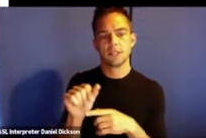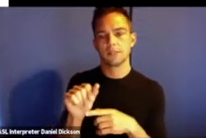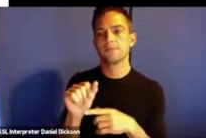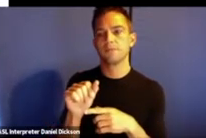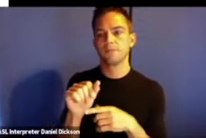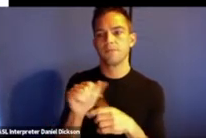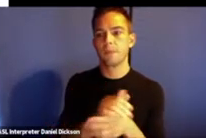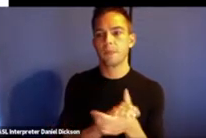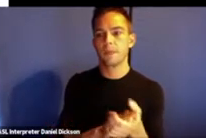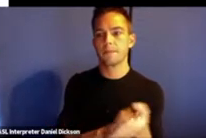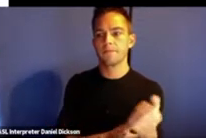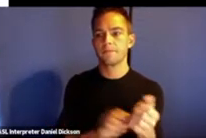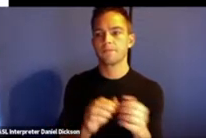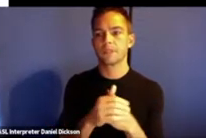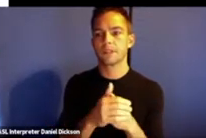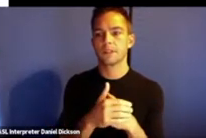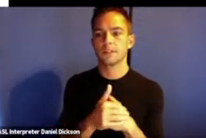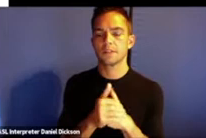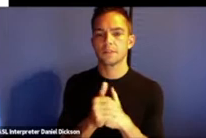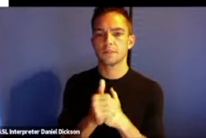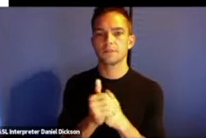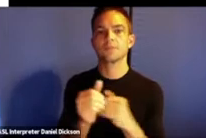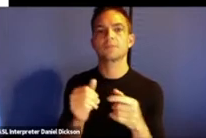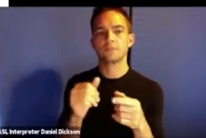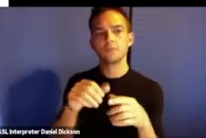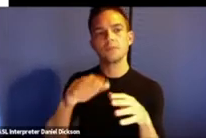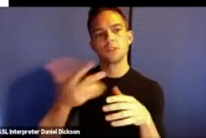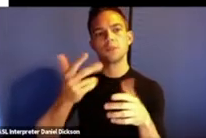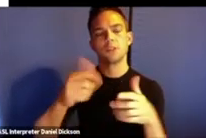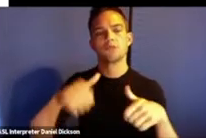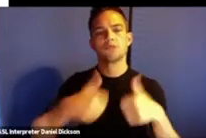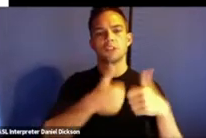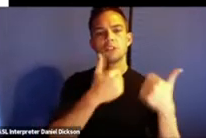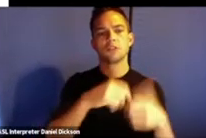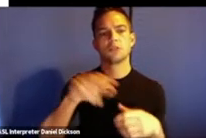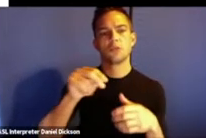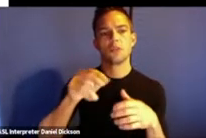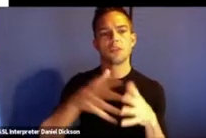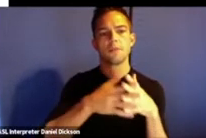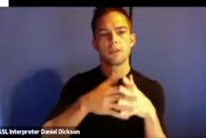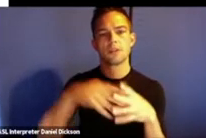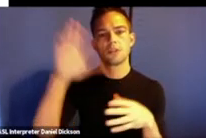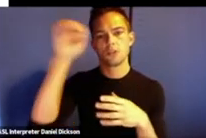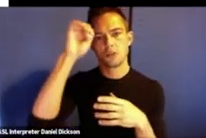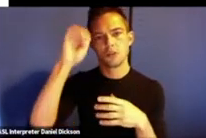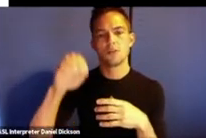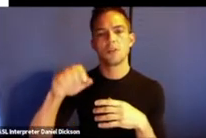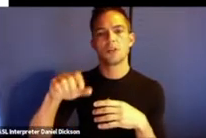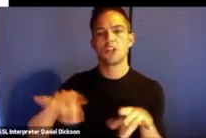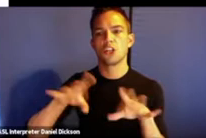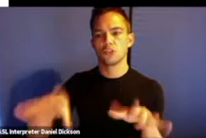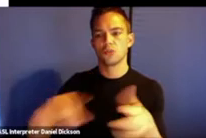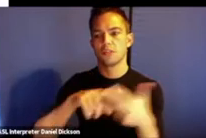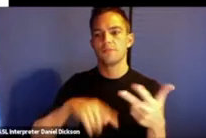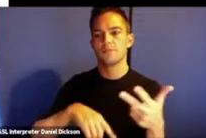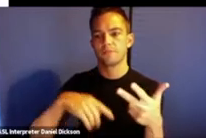this really was formed by the three major academies of childhood disability in North America, Europe, and then in Australia. And